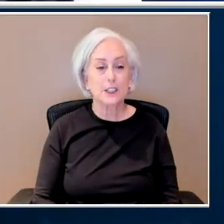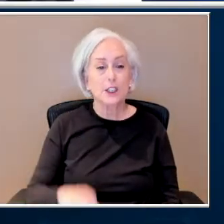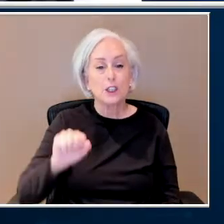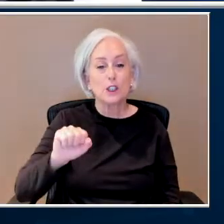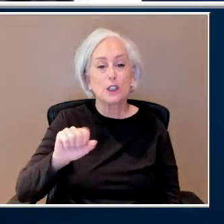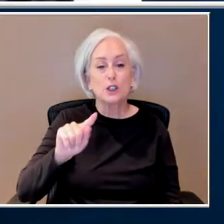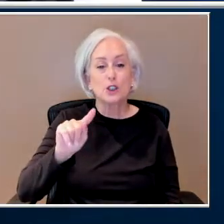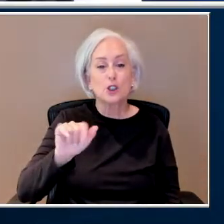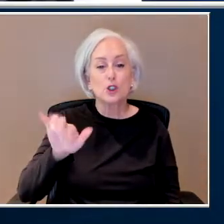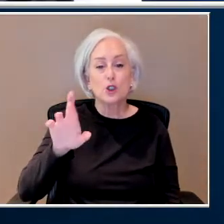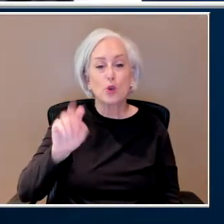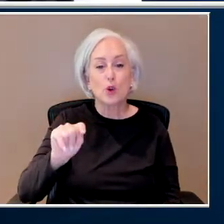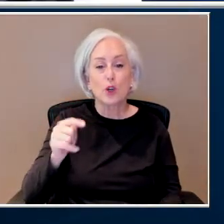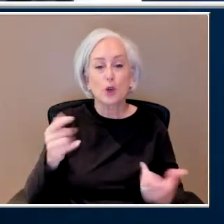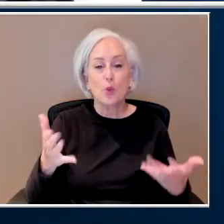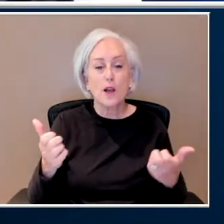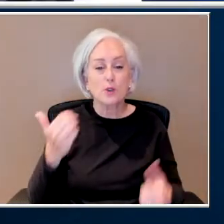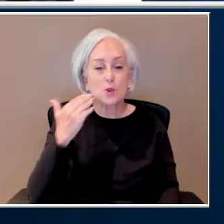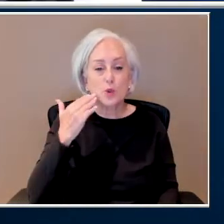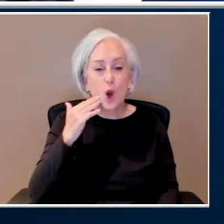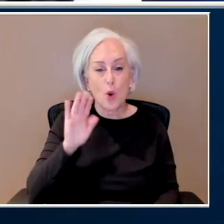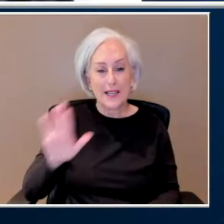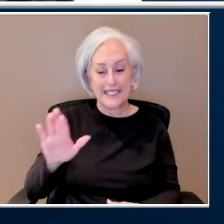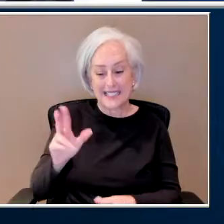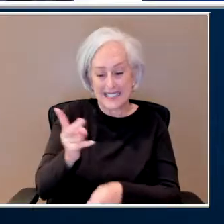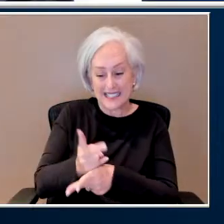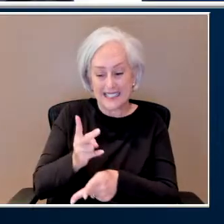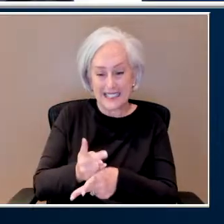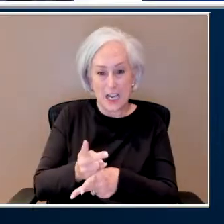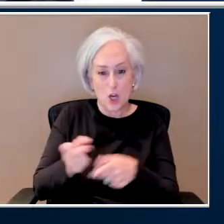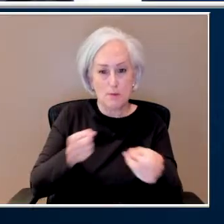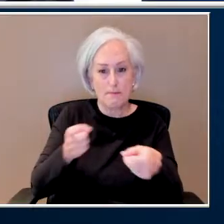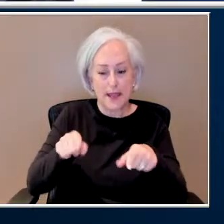Jessica, how is Brennan's care handled when he's at school?